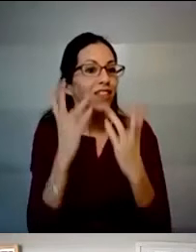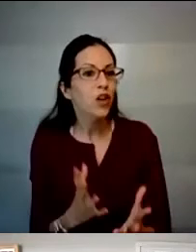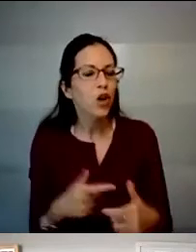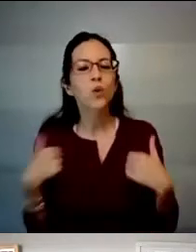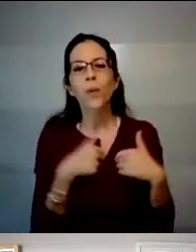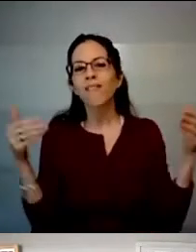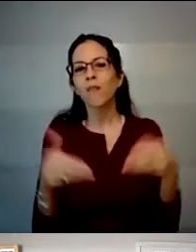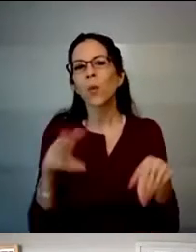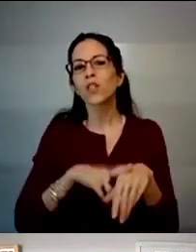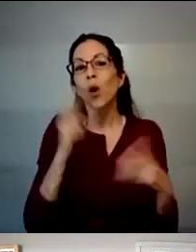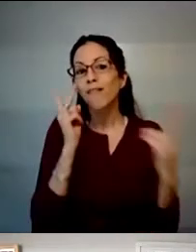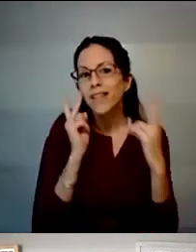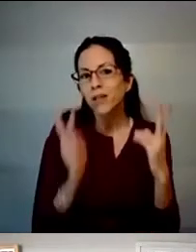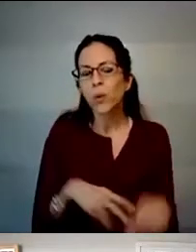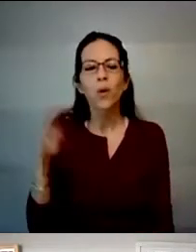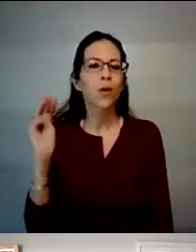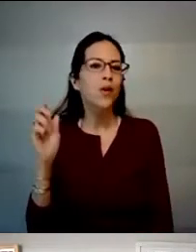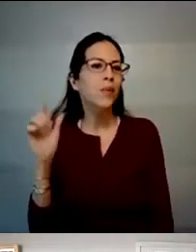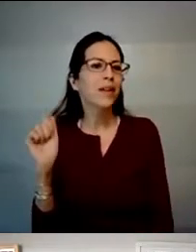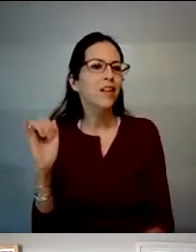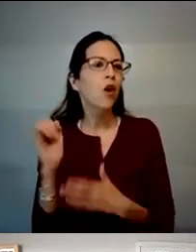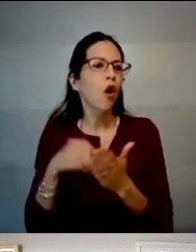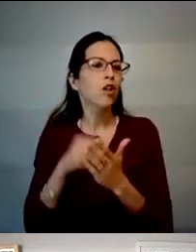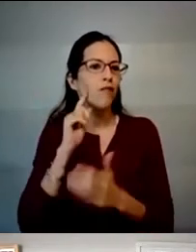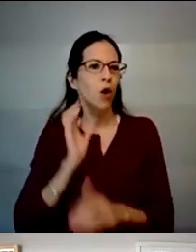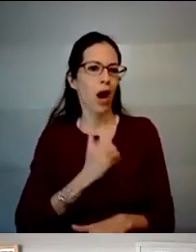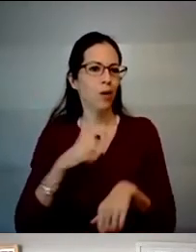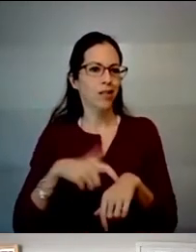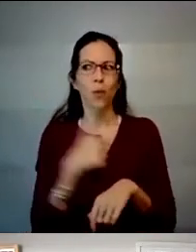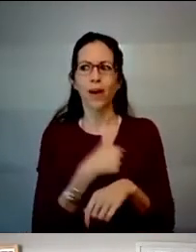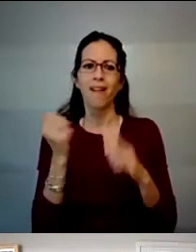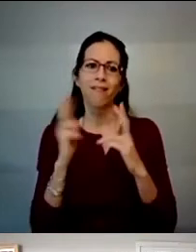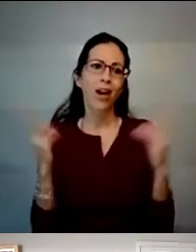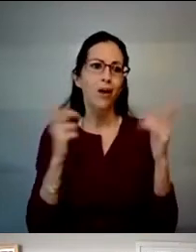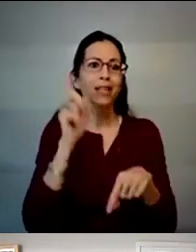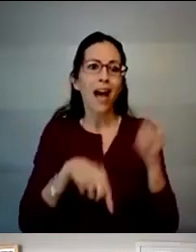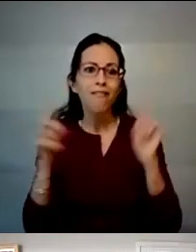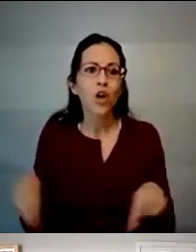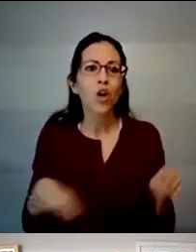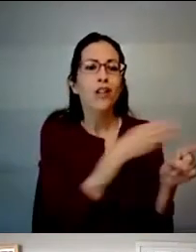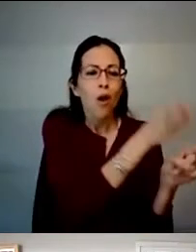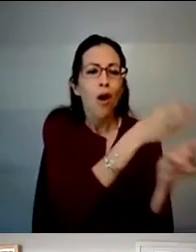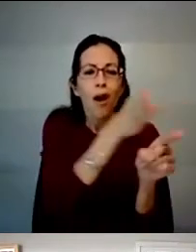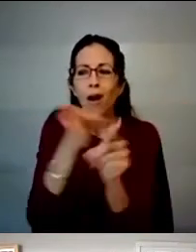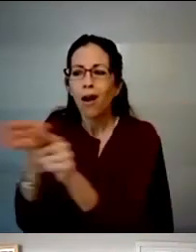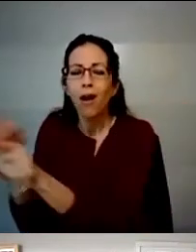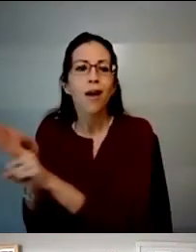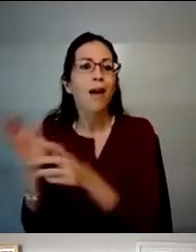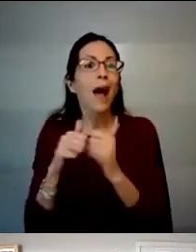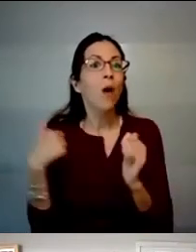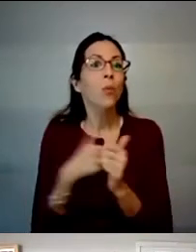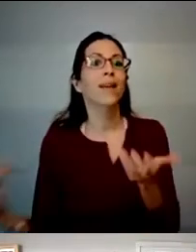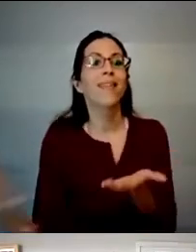time. And we take a global, multidisciplinary, and diverse approach to kind of collection, preservation, and presentation of